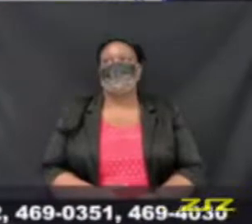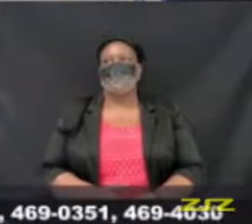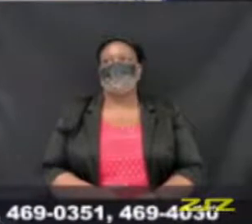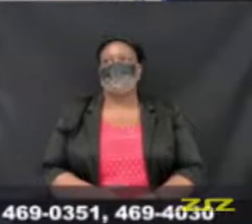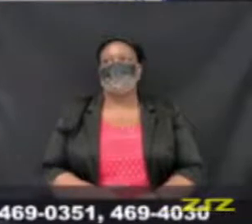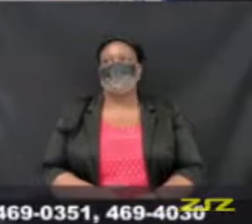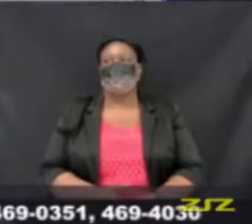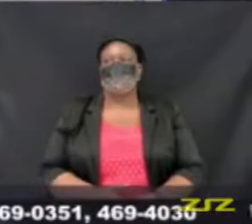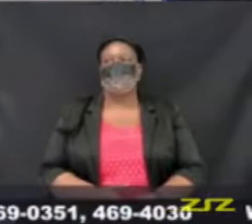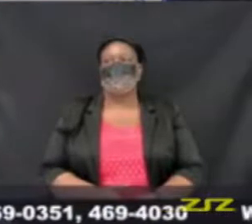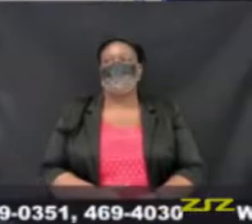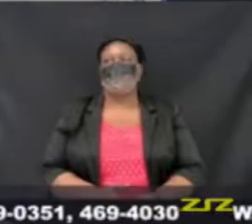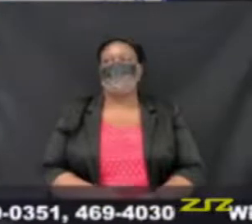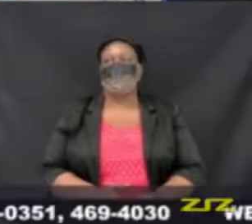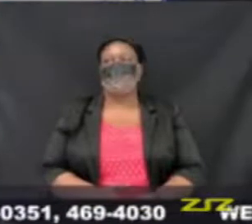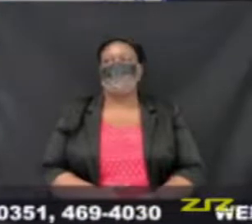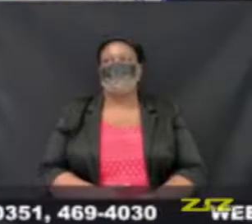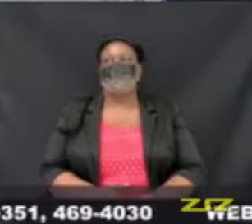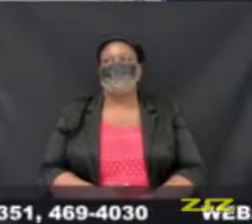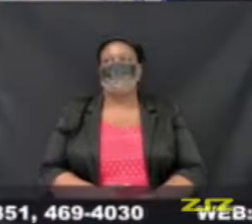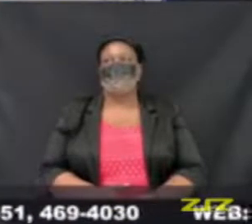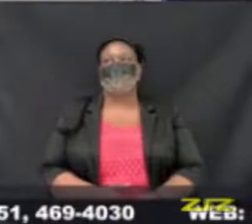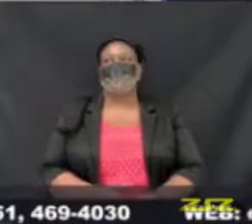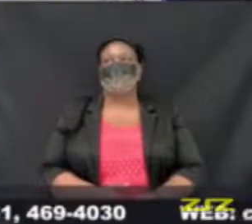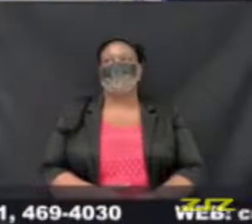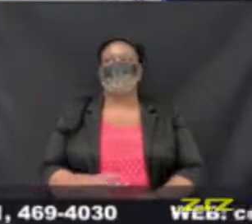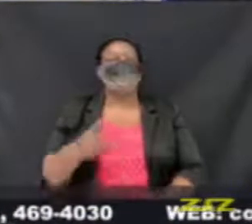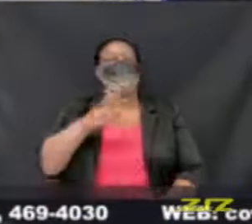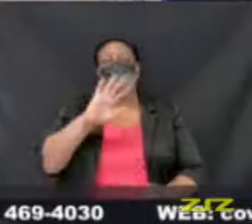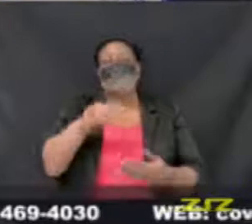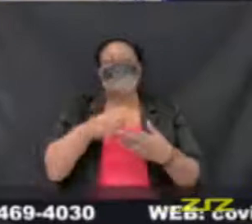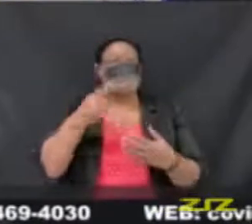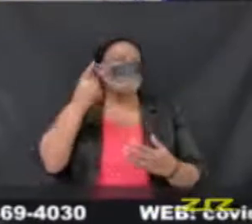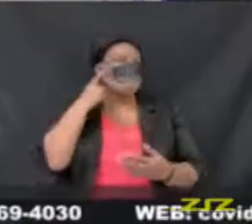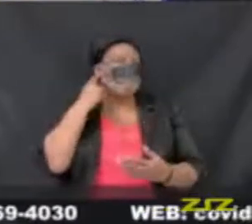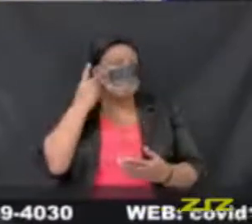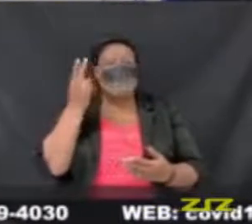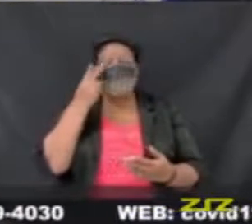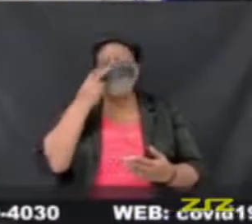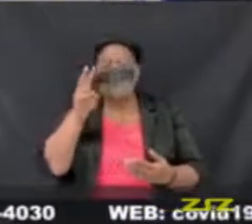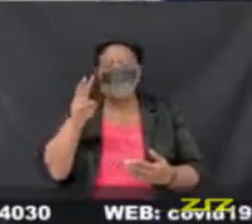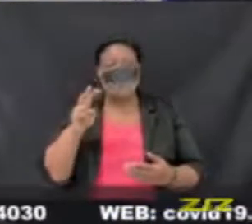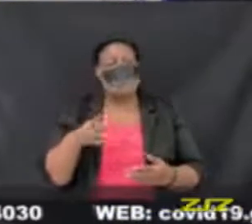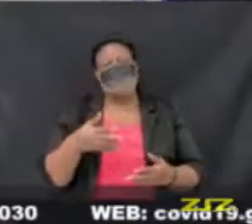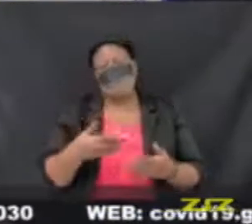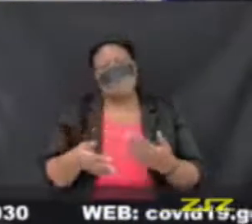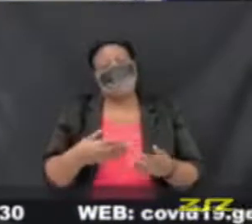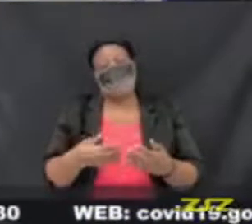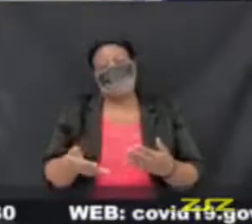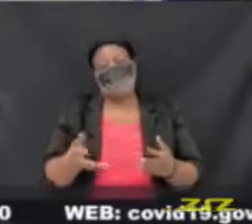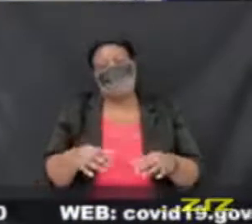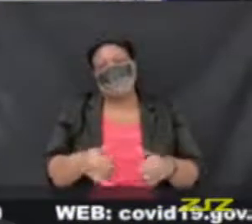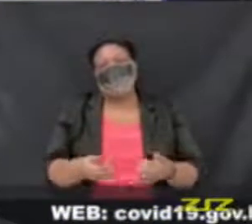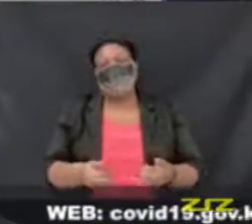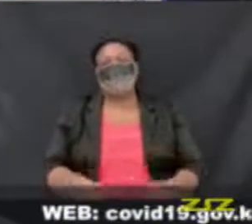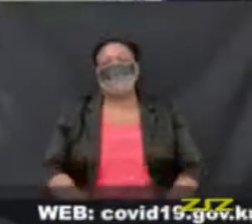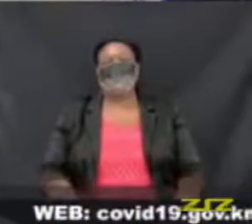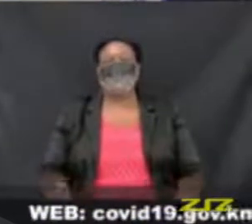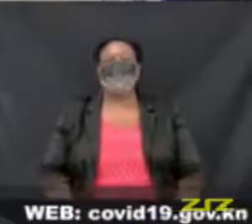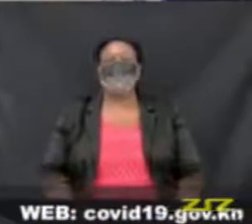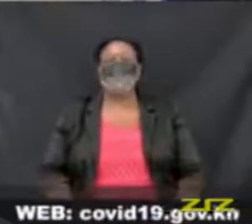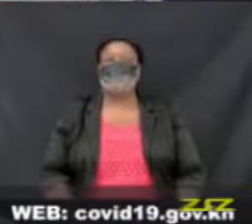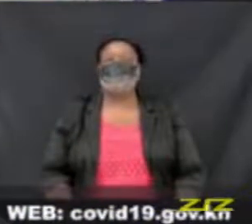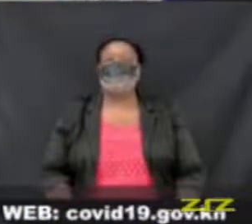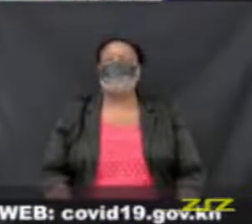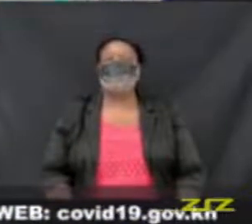pleasant good afternoon to all listening to this broadcast via whatever medium. We